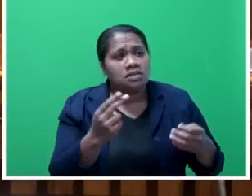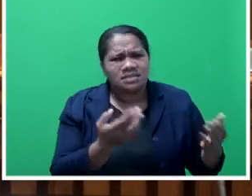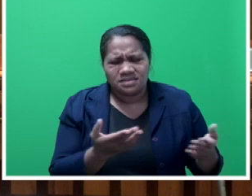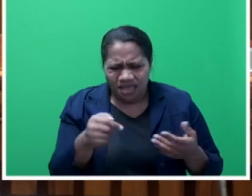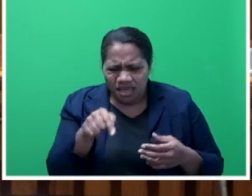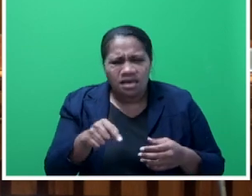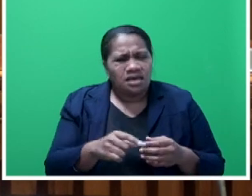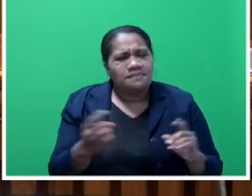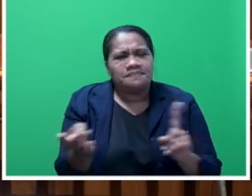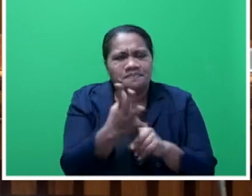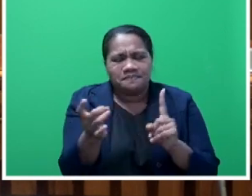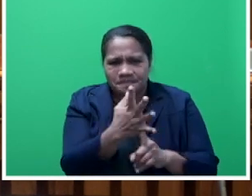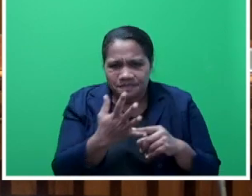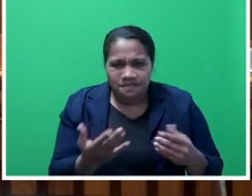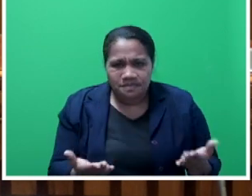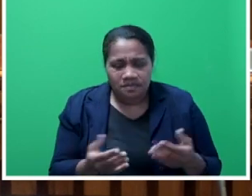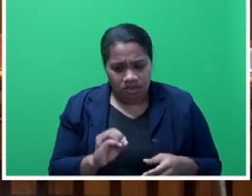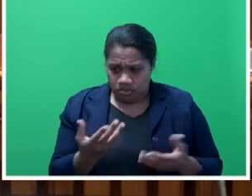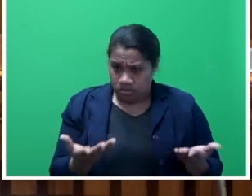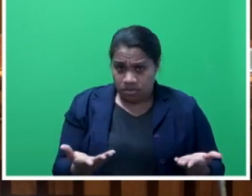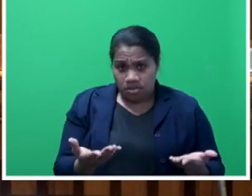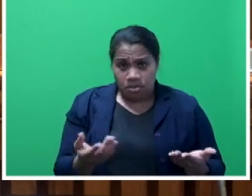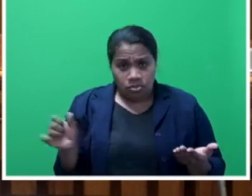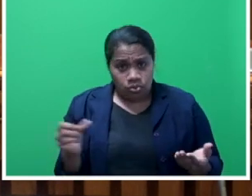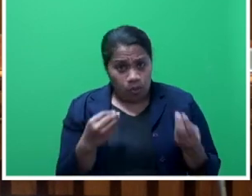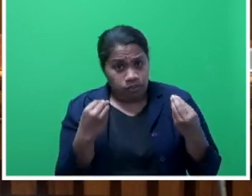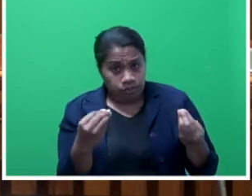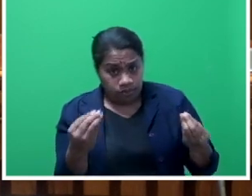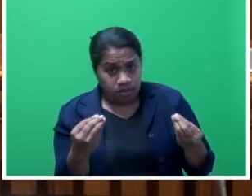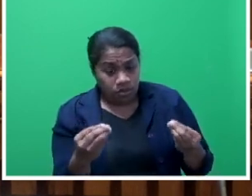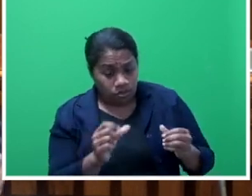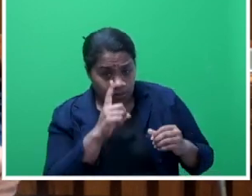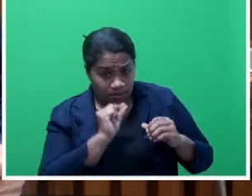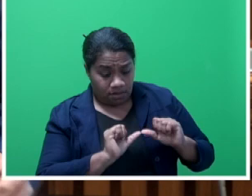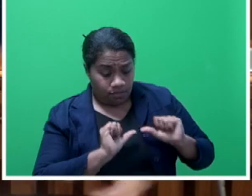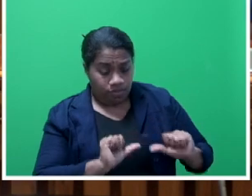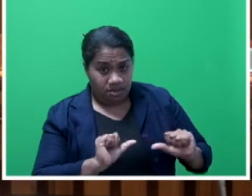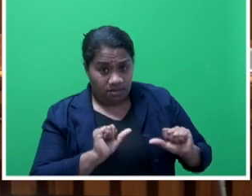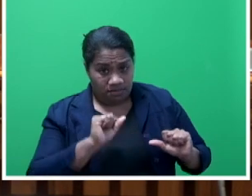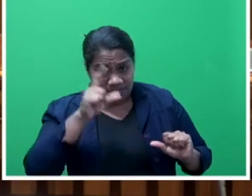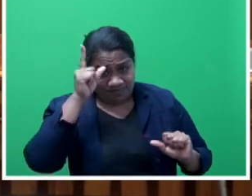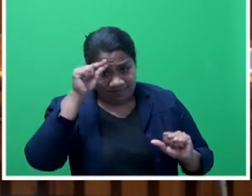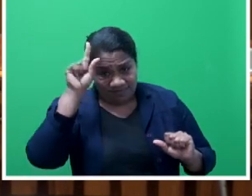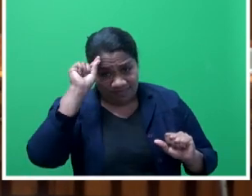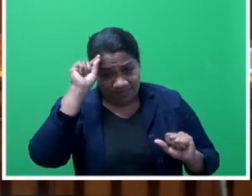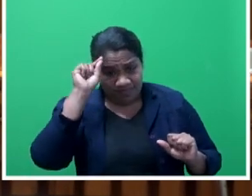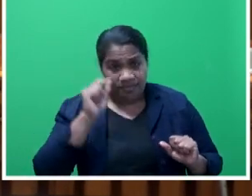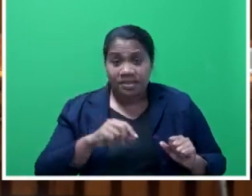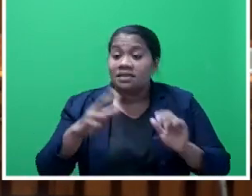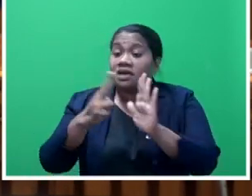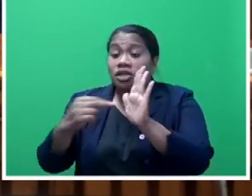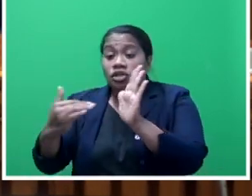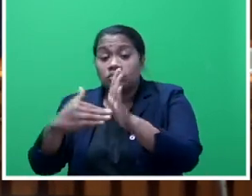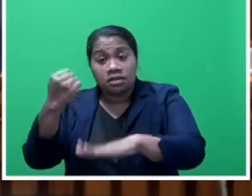critical. So isn't it worth our while to protect the Fijian carrier? The New Zealand government